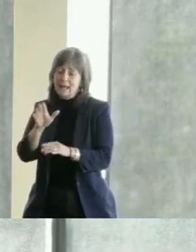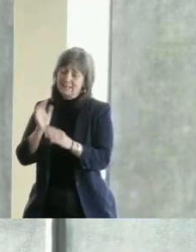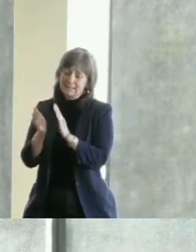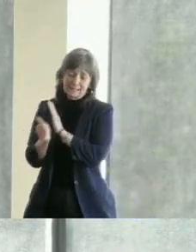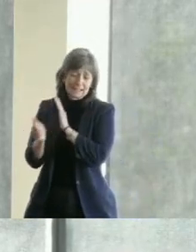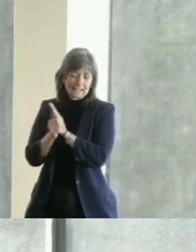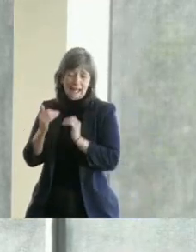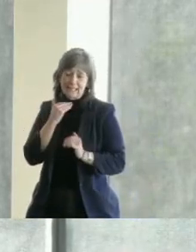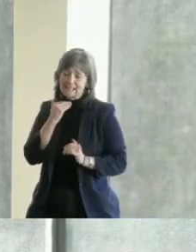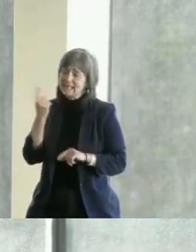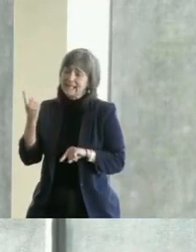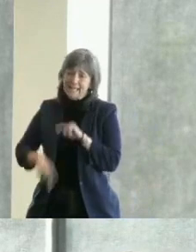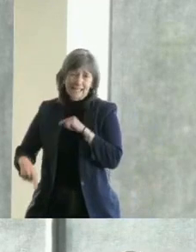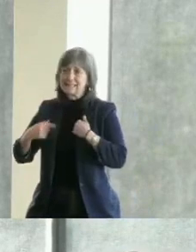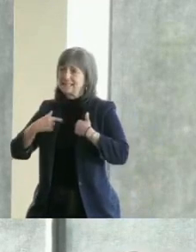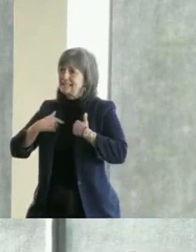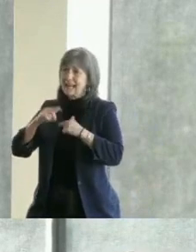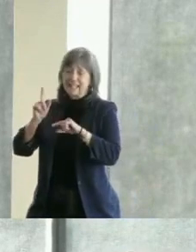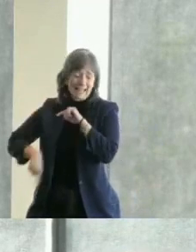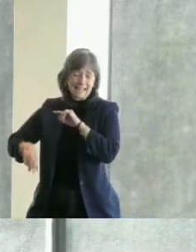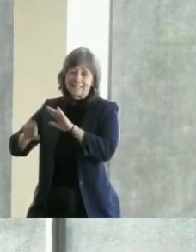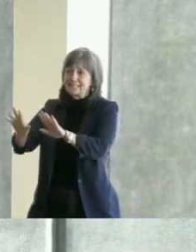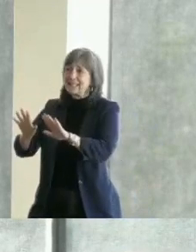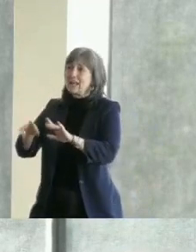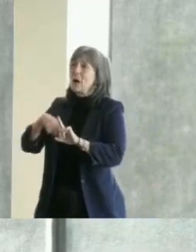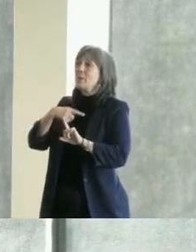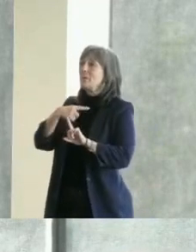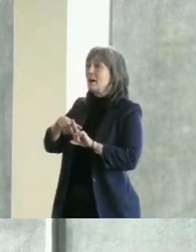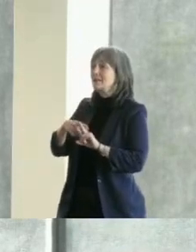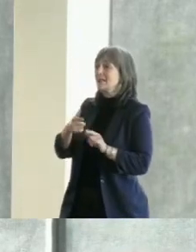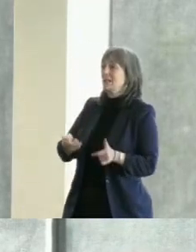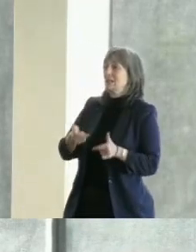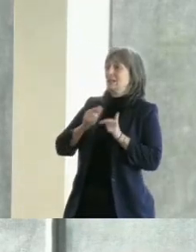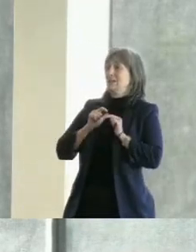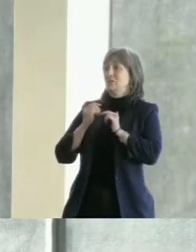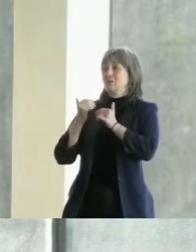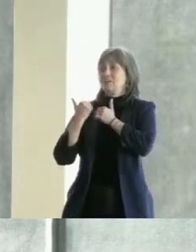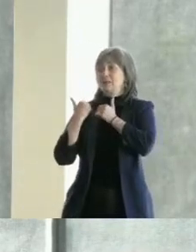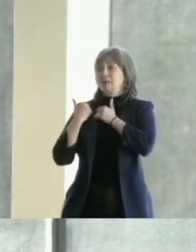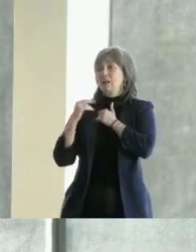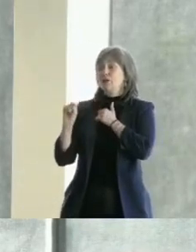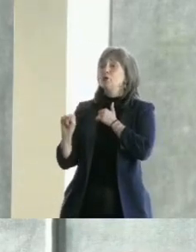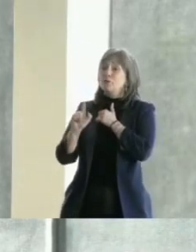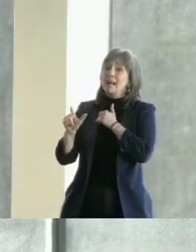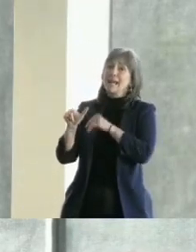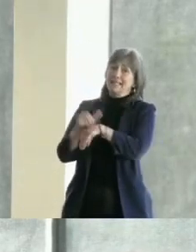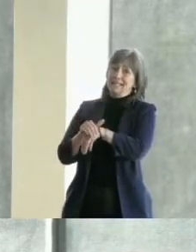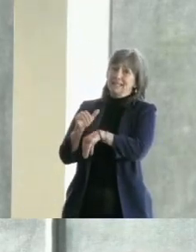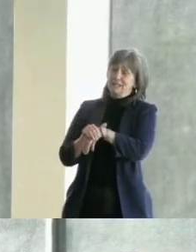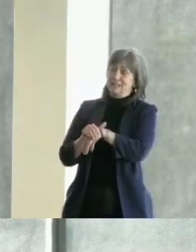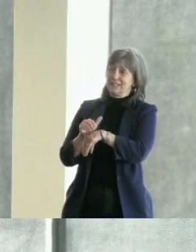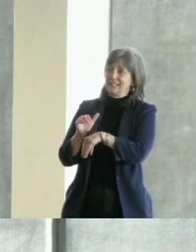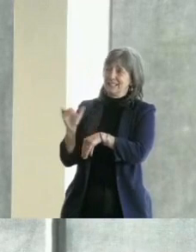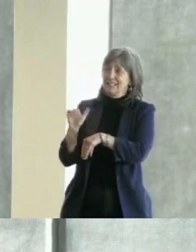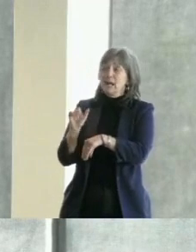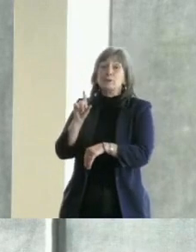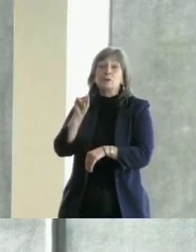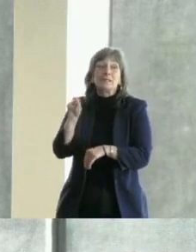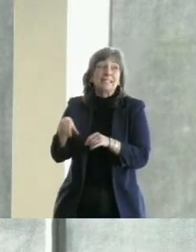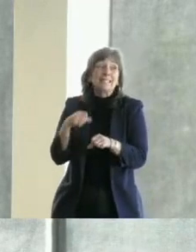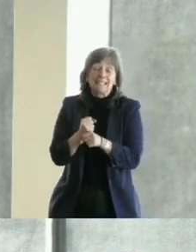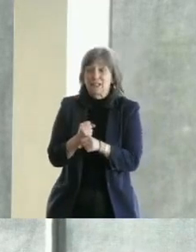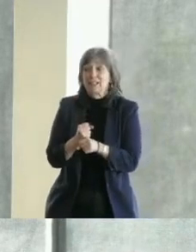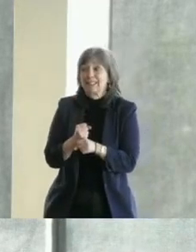And on top of that, you're giving me a responsibility to learn Newfoundland's English. It's been 20